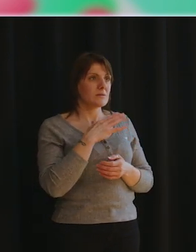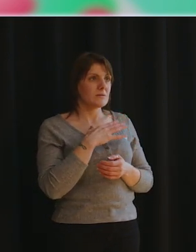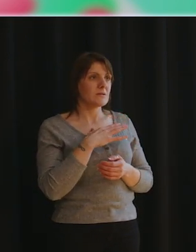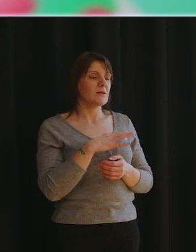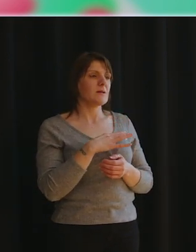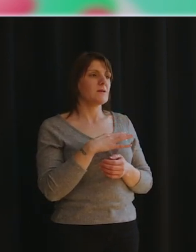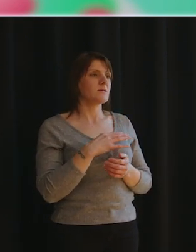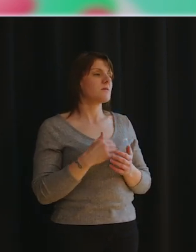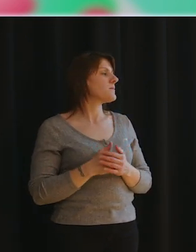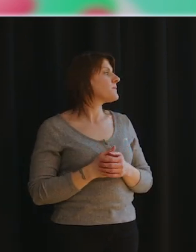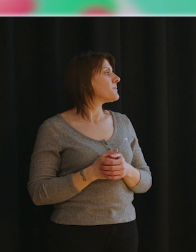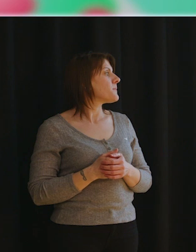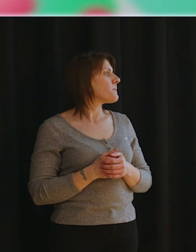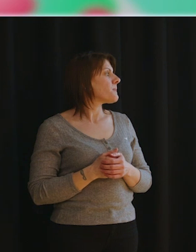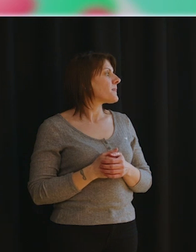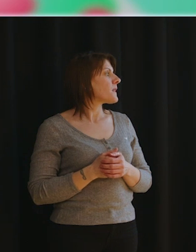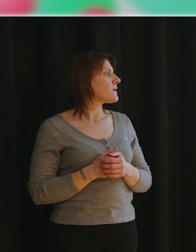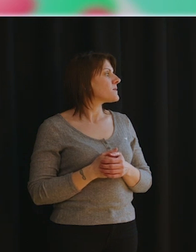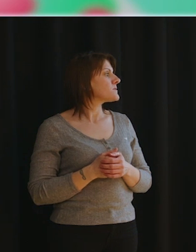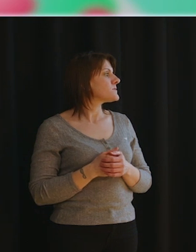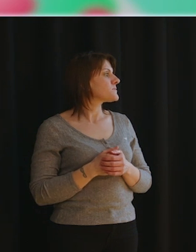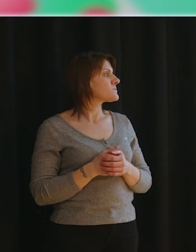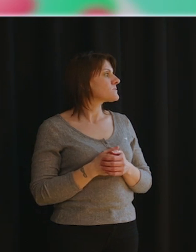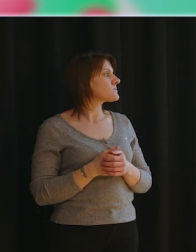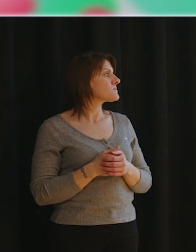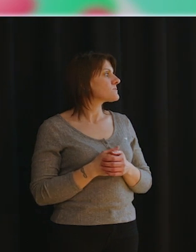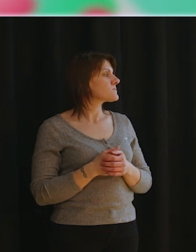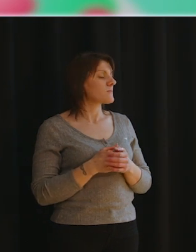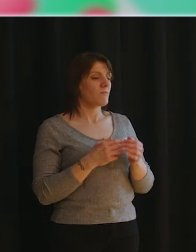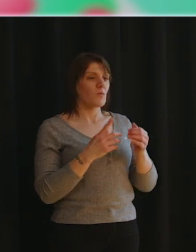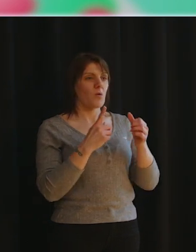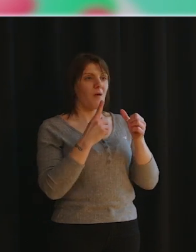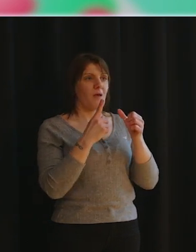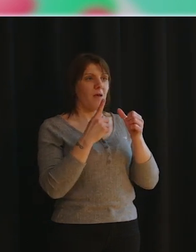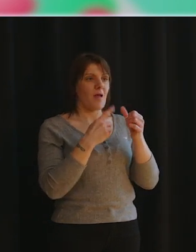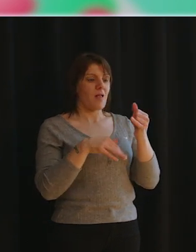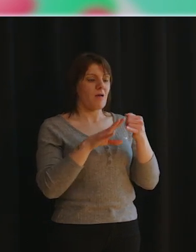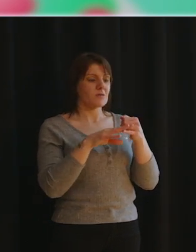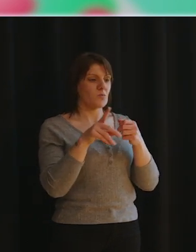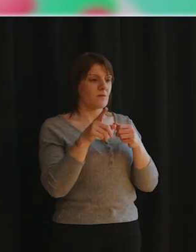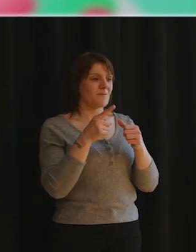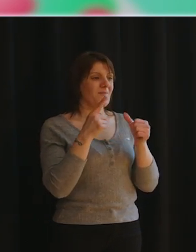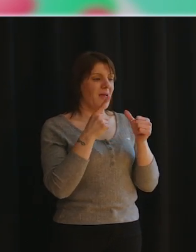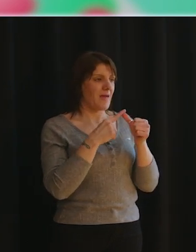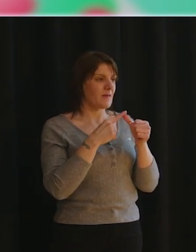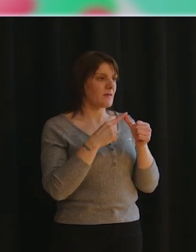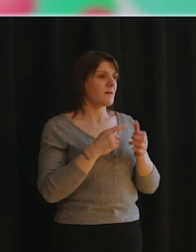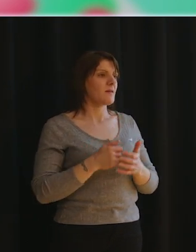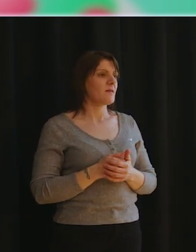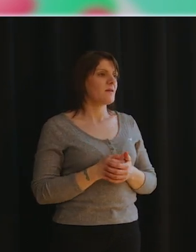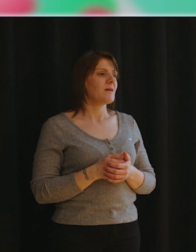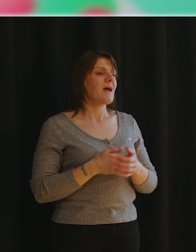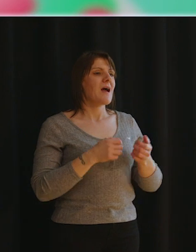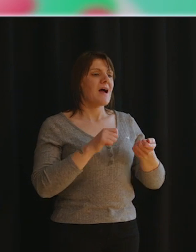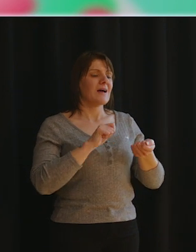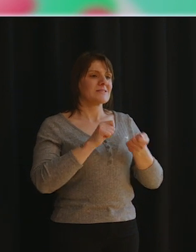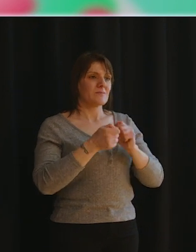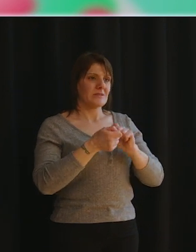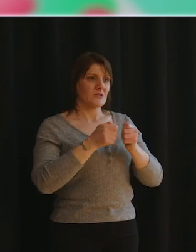P. And finally, the last A is about adaptation.